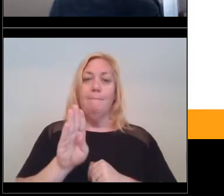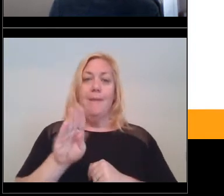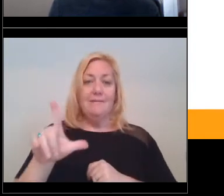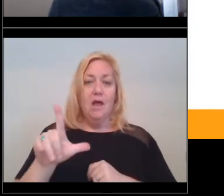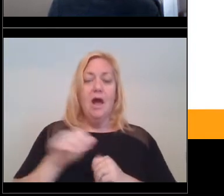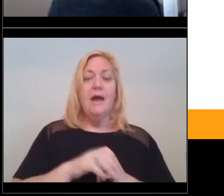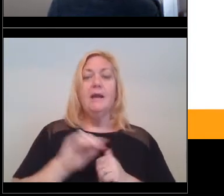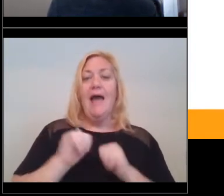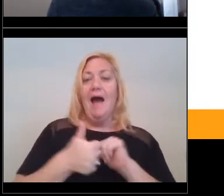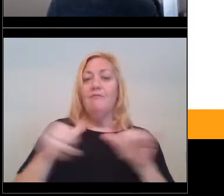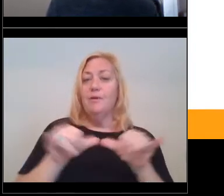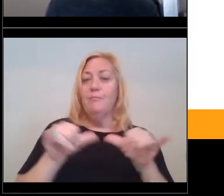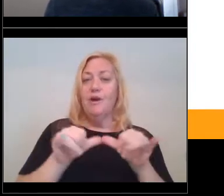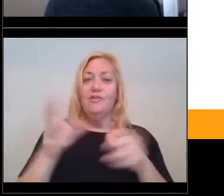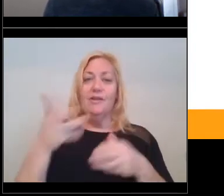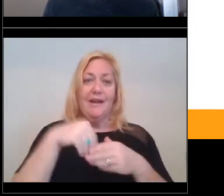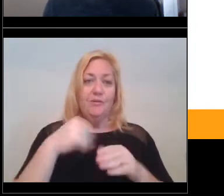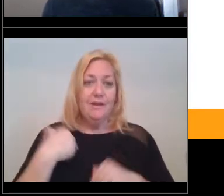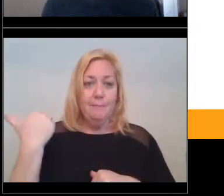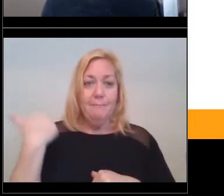we measured engagement in the past?